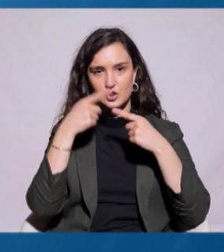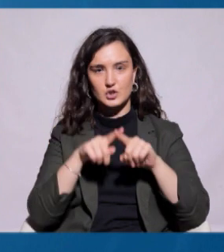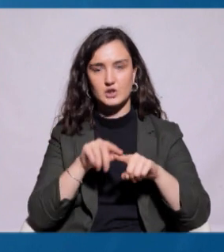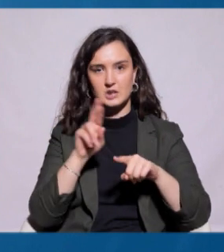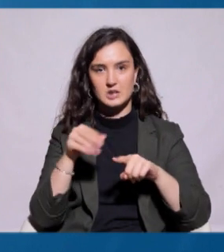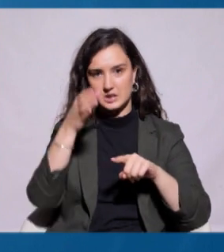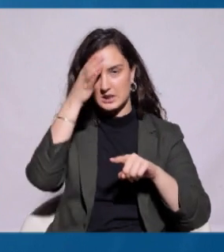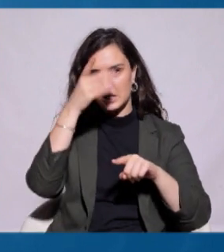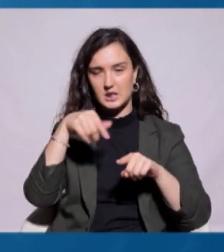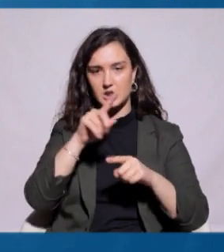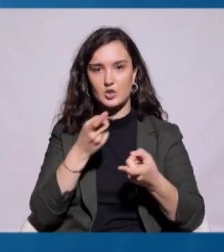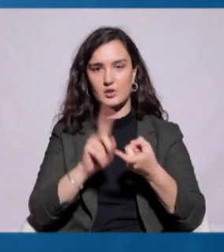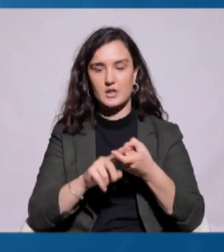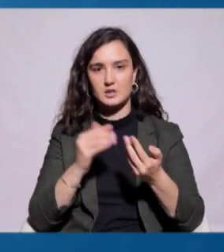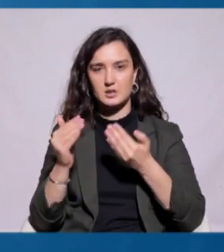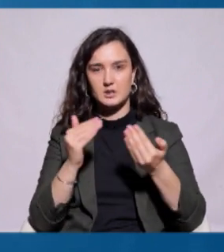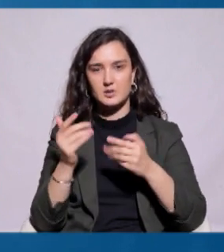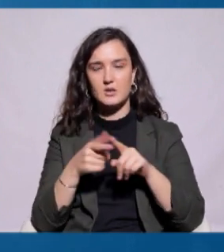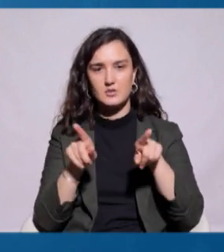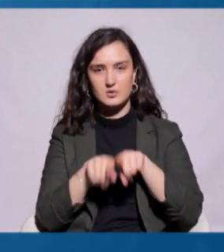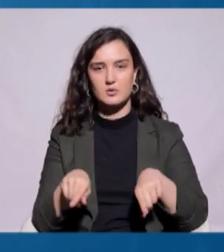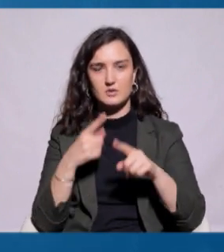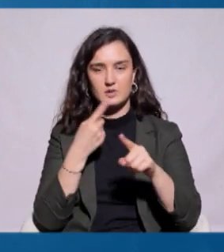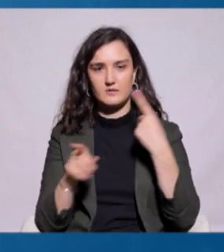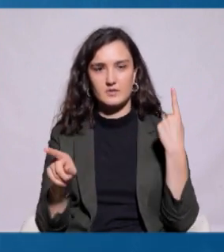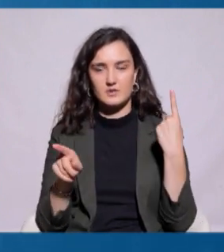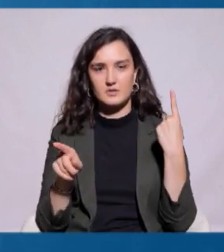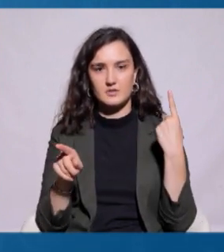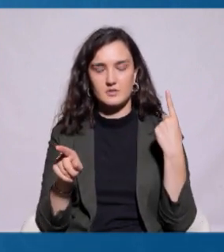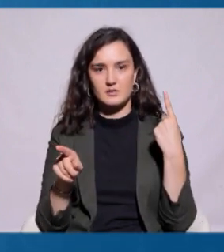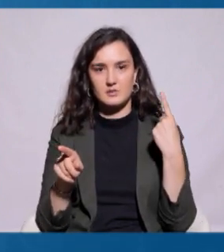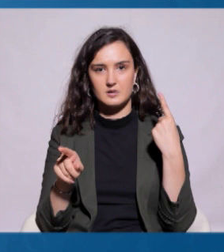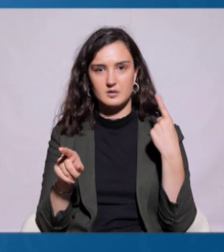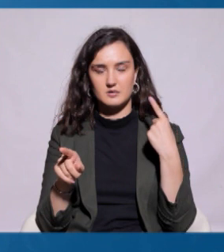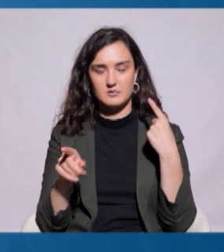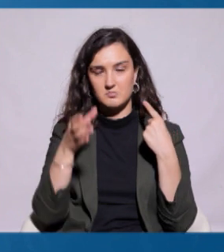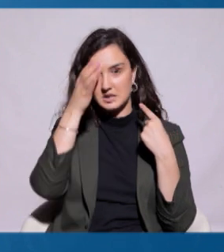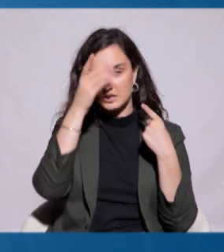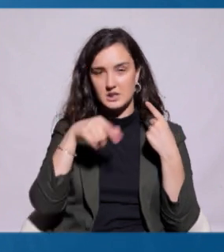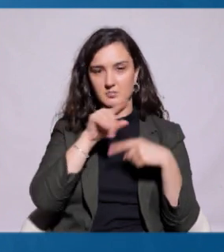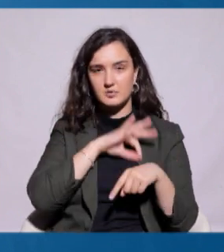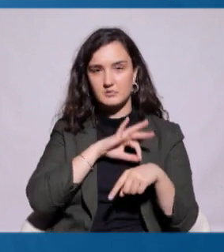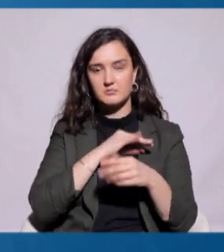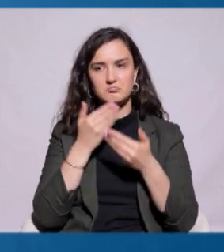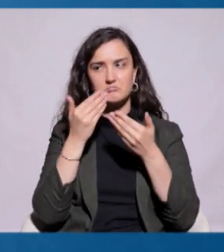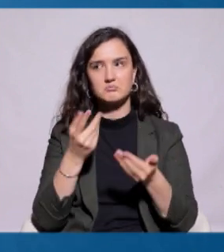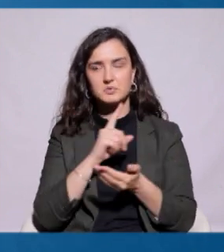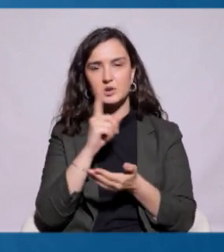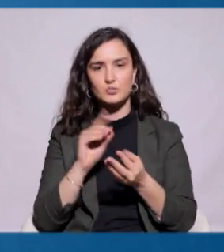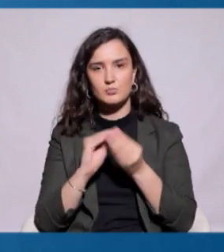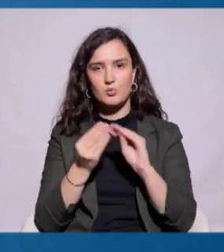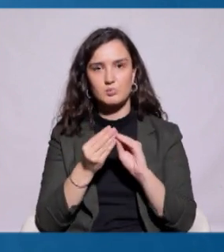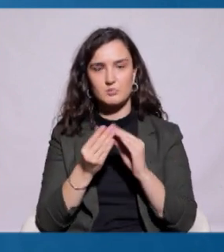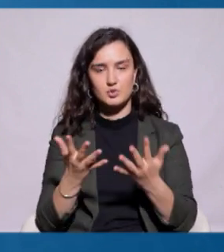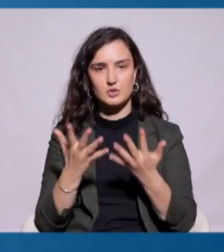and science are connected, there are also differences. Scientists usually ask why a